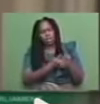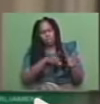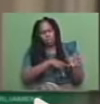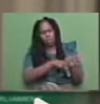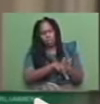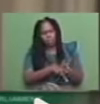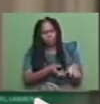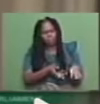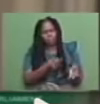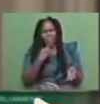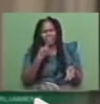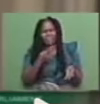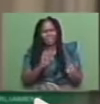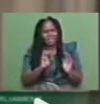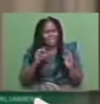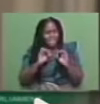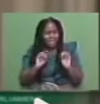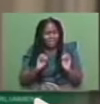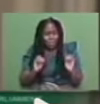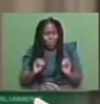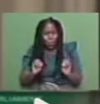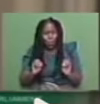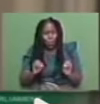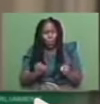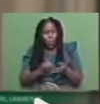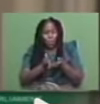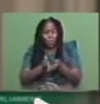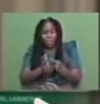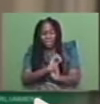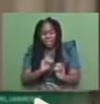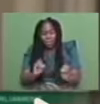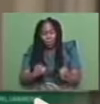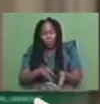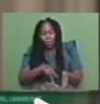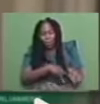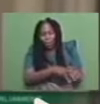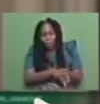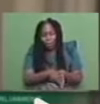1,700 housing units that were supposed to be built.